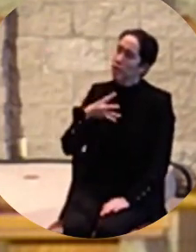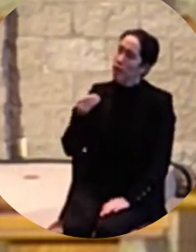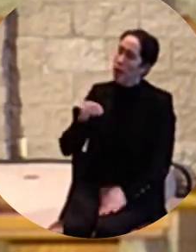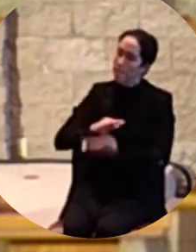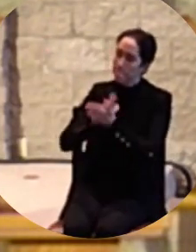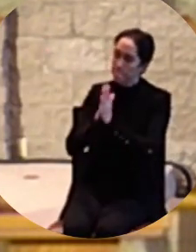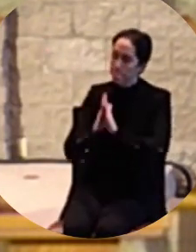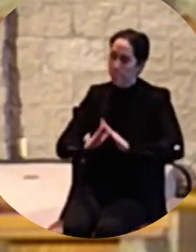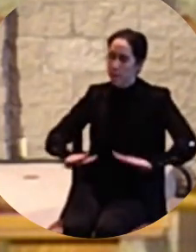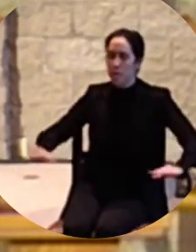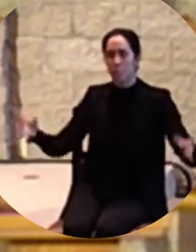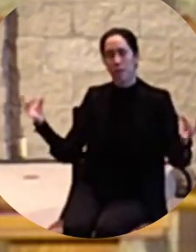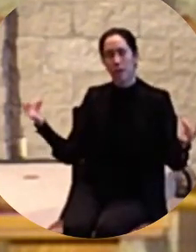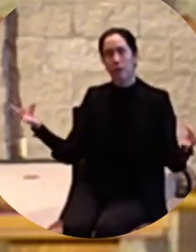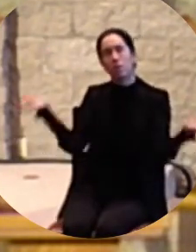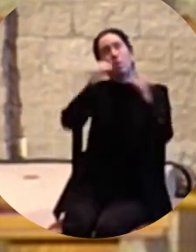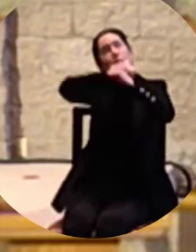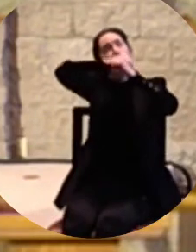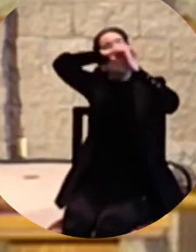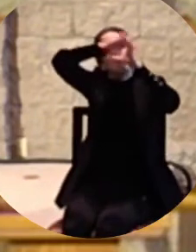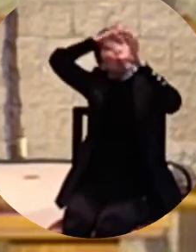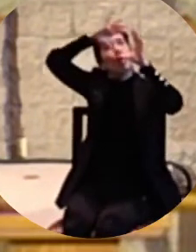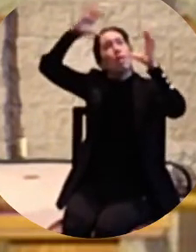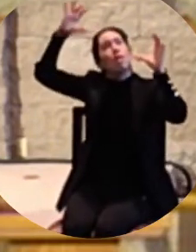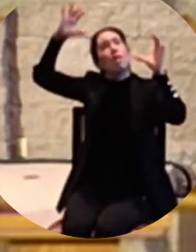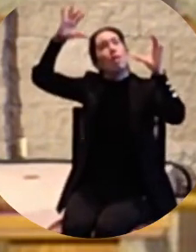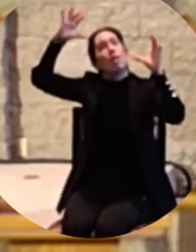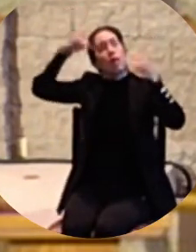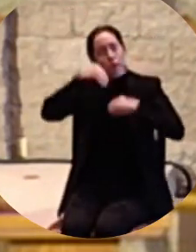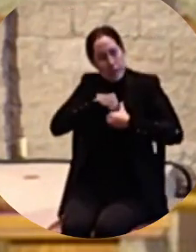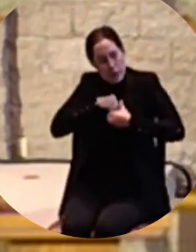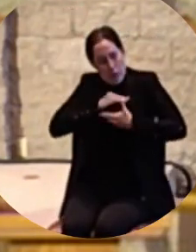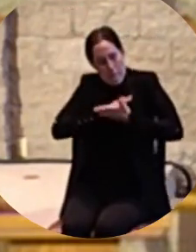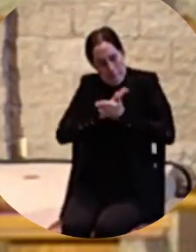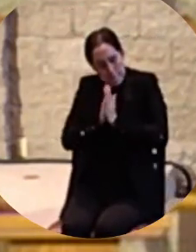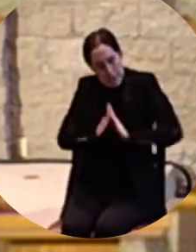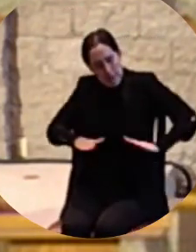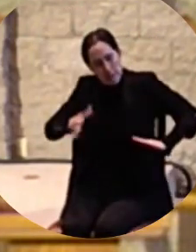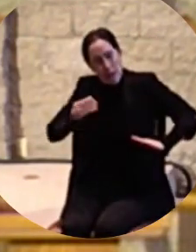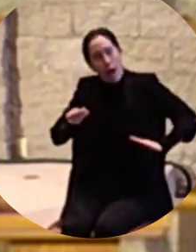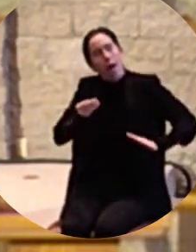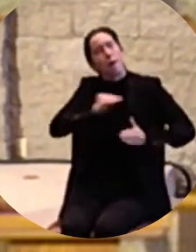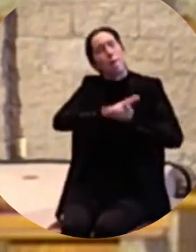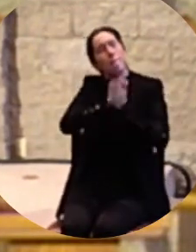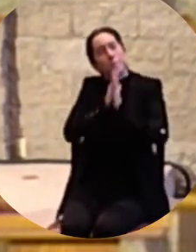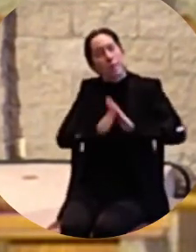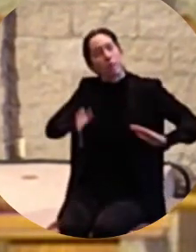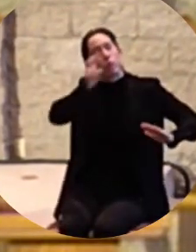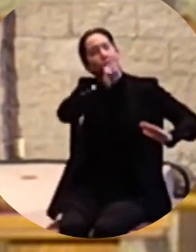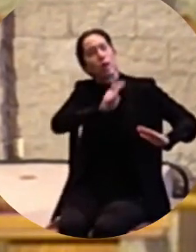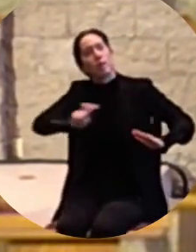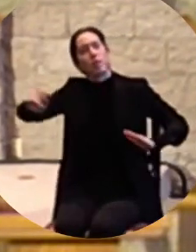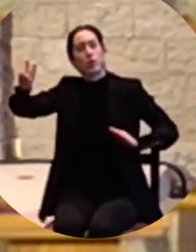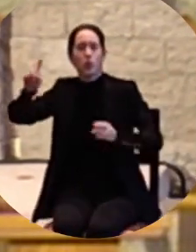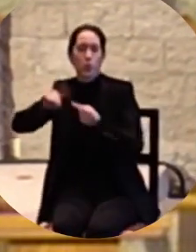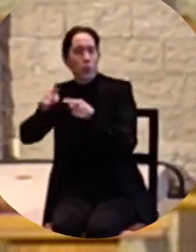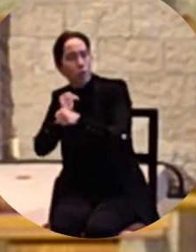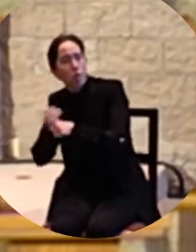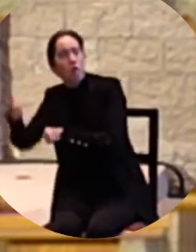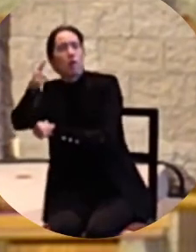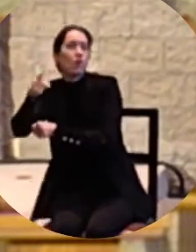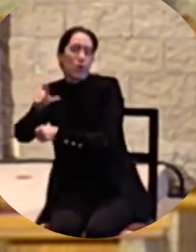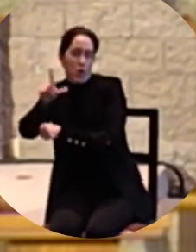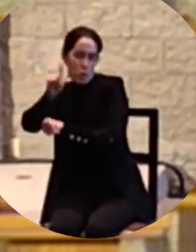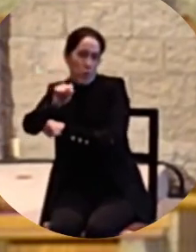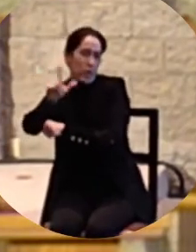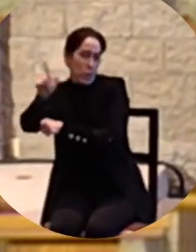peace and envision a peaceful transition into 2021. And next